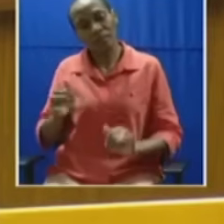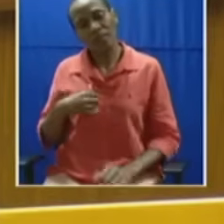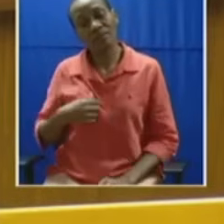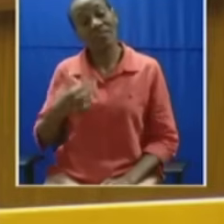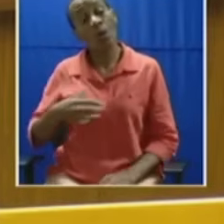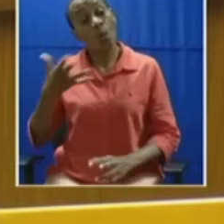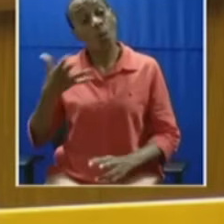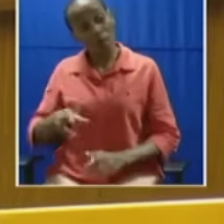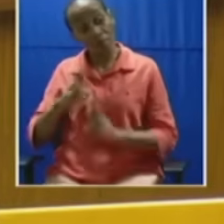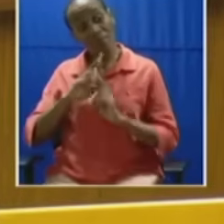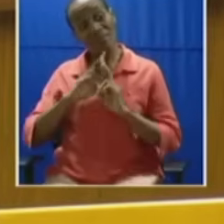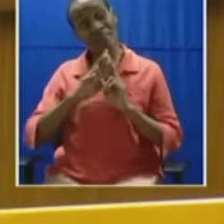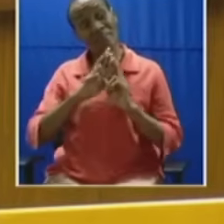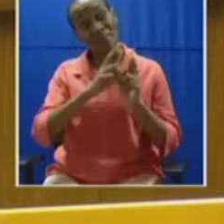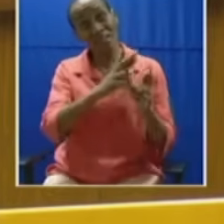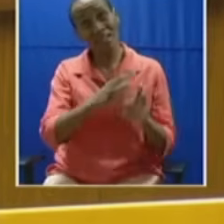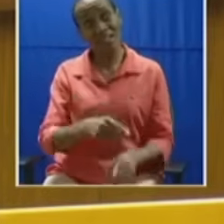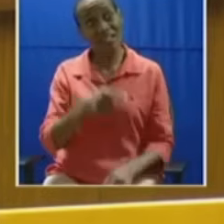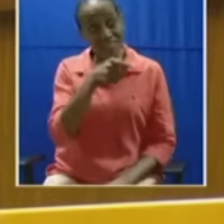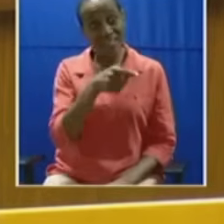me.